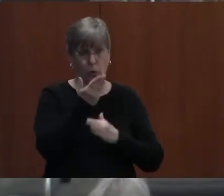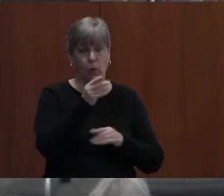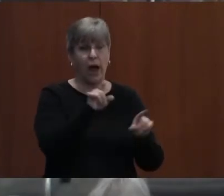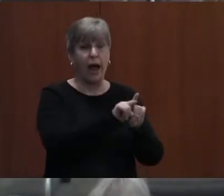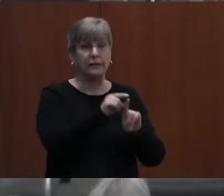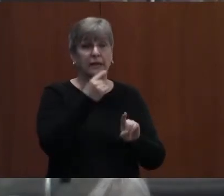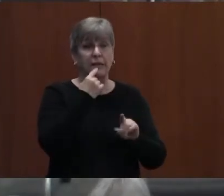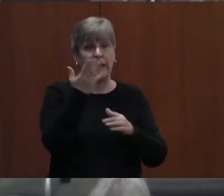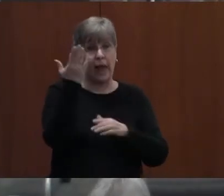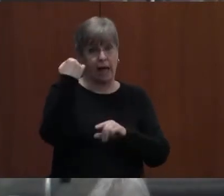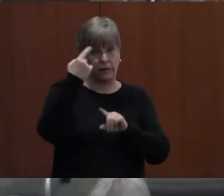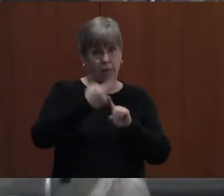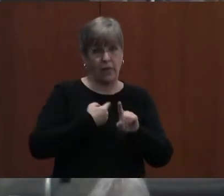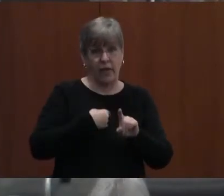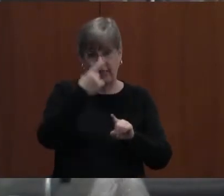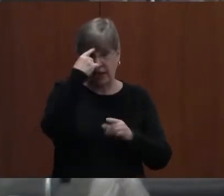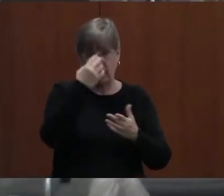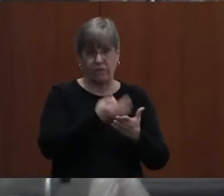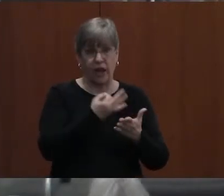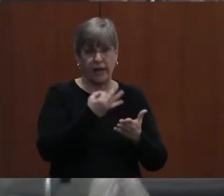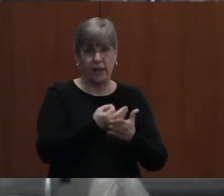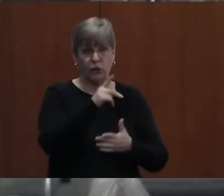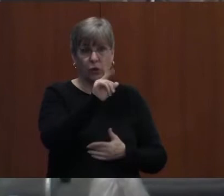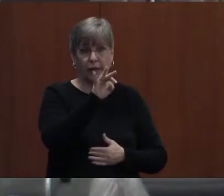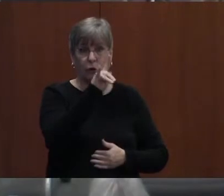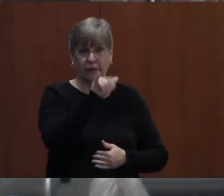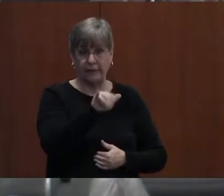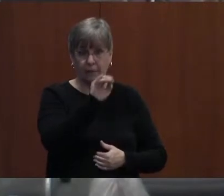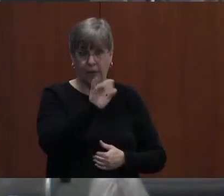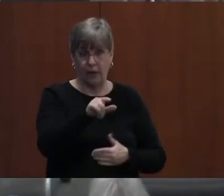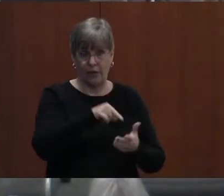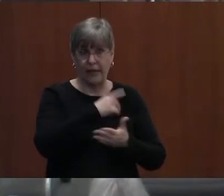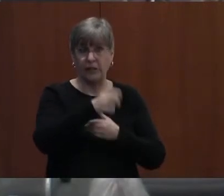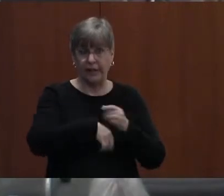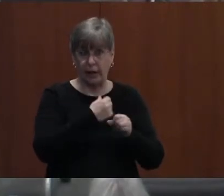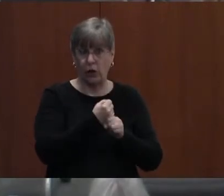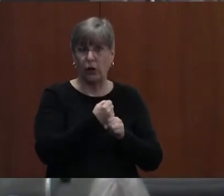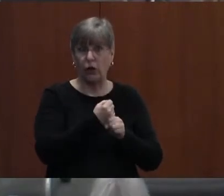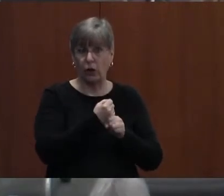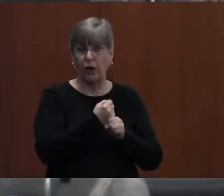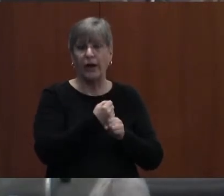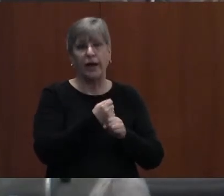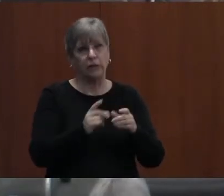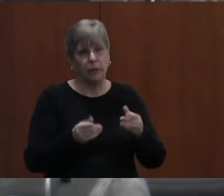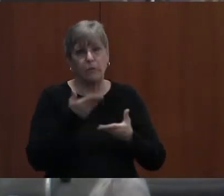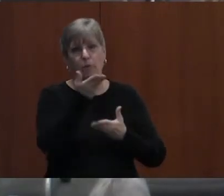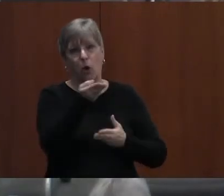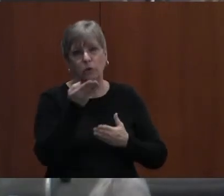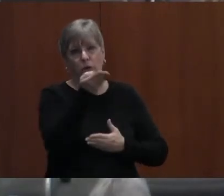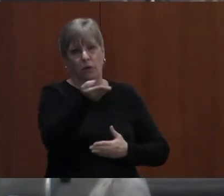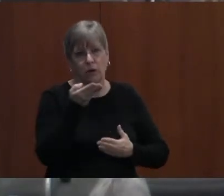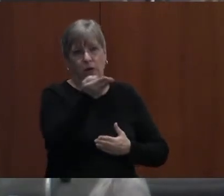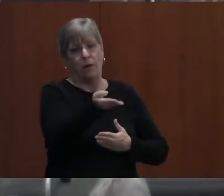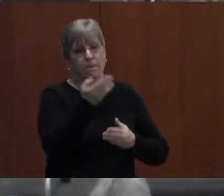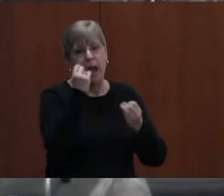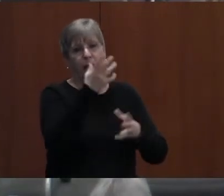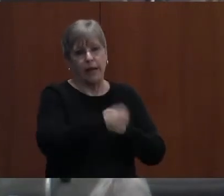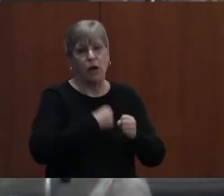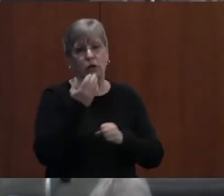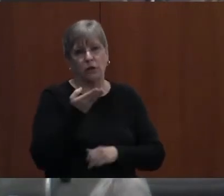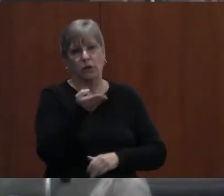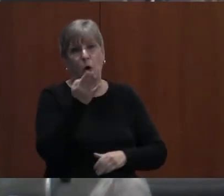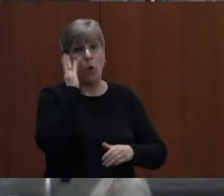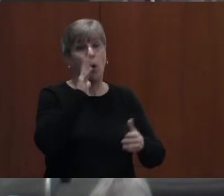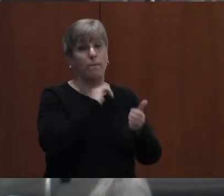As I said last month, I think the financial literacy bill this year, which has come in year after year after year after year, will